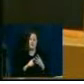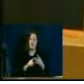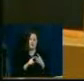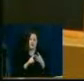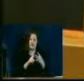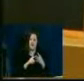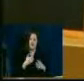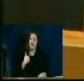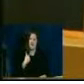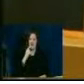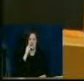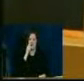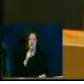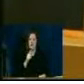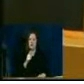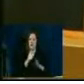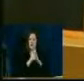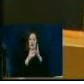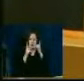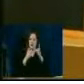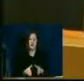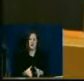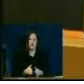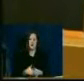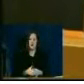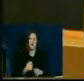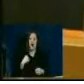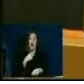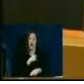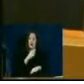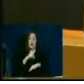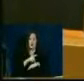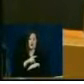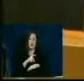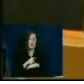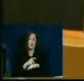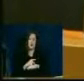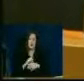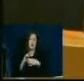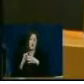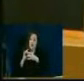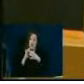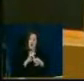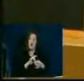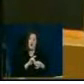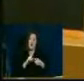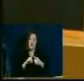you, Mr. Law Director, our duties as it relates